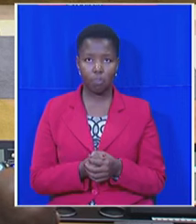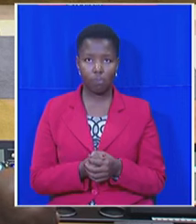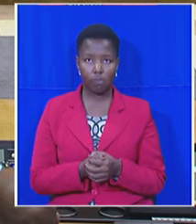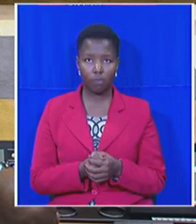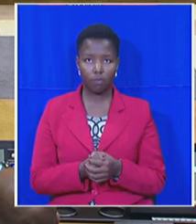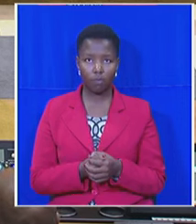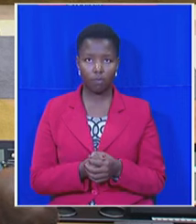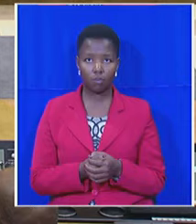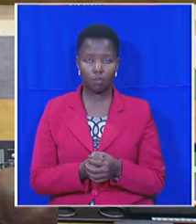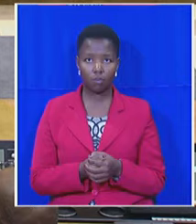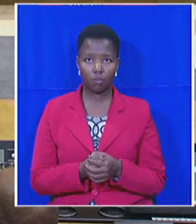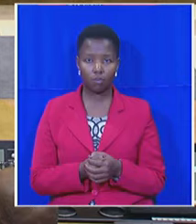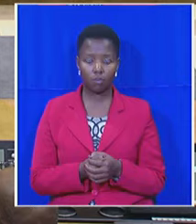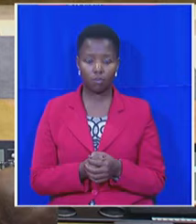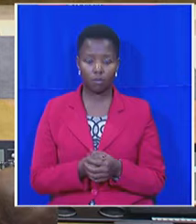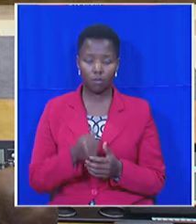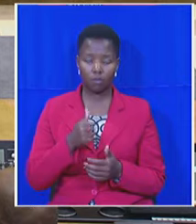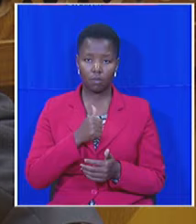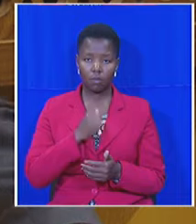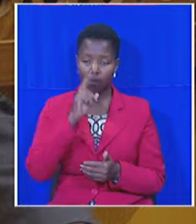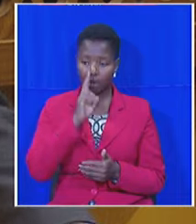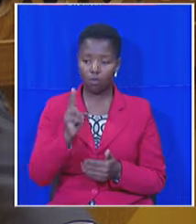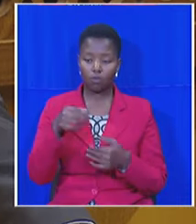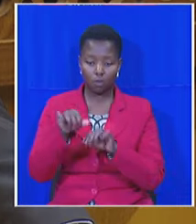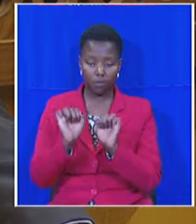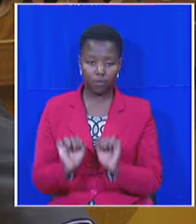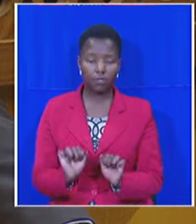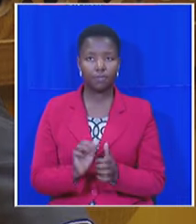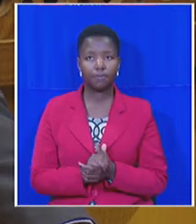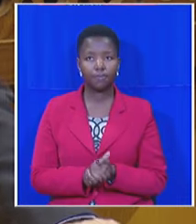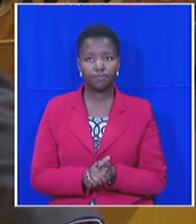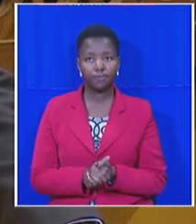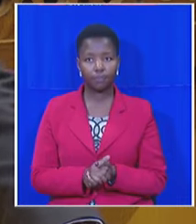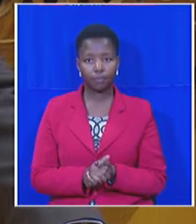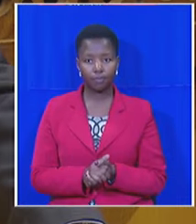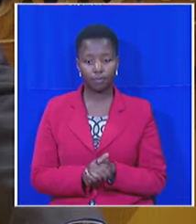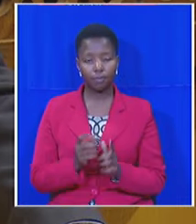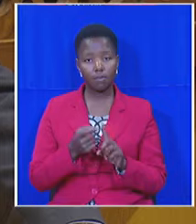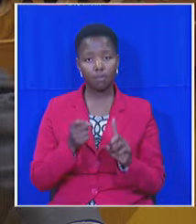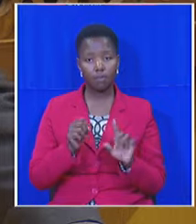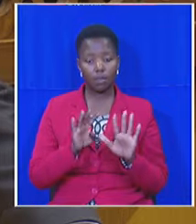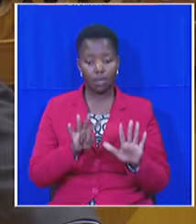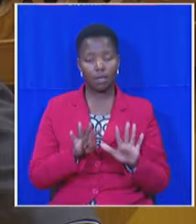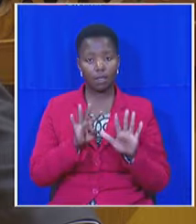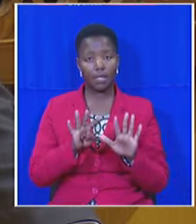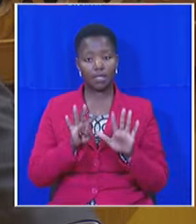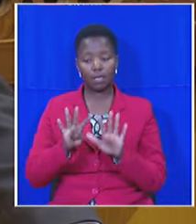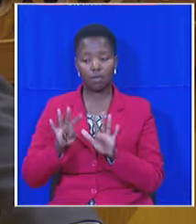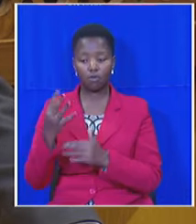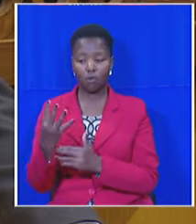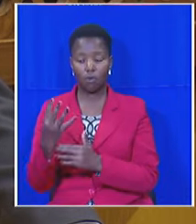AFF Plus. Agbare voorsitter, sedert 1994 het die Vryheidsfront Plus nog elke